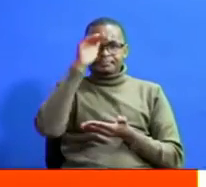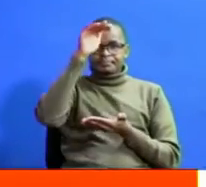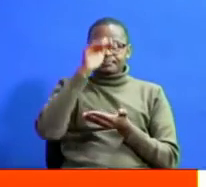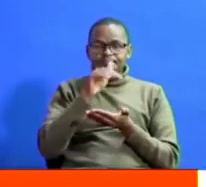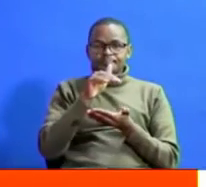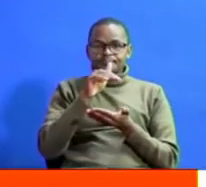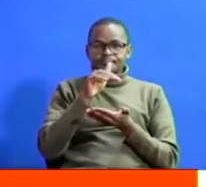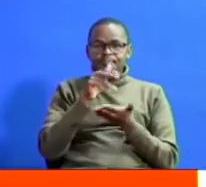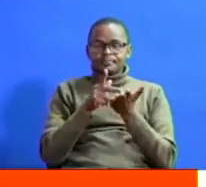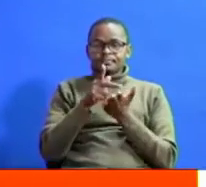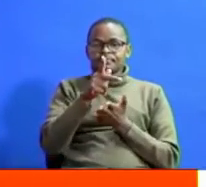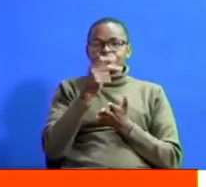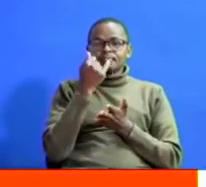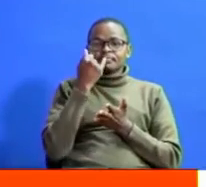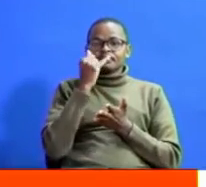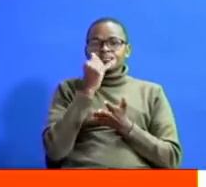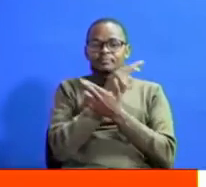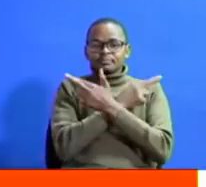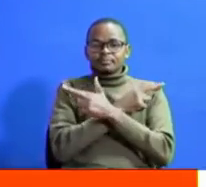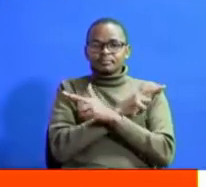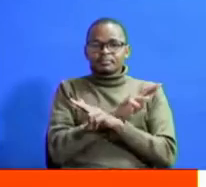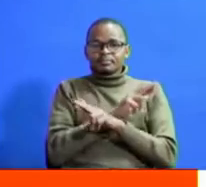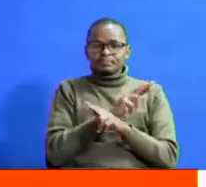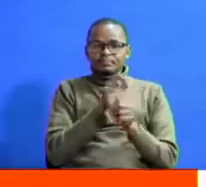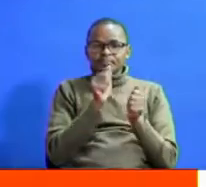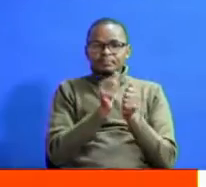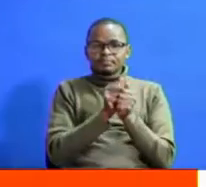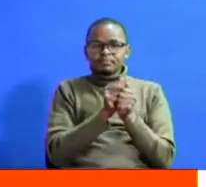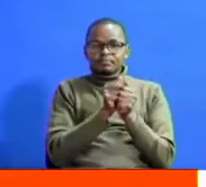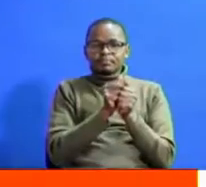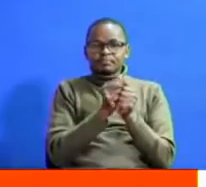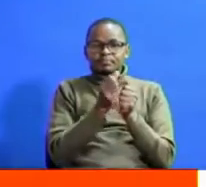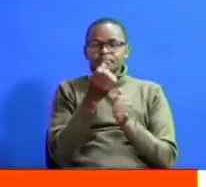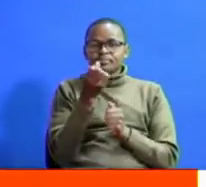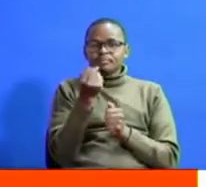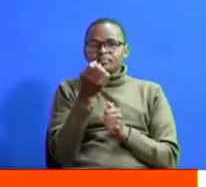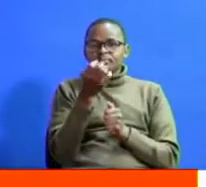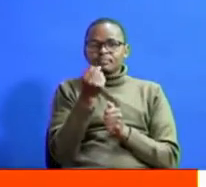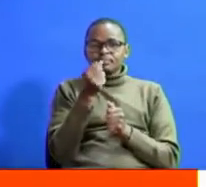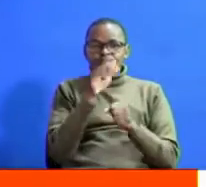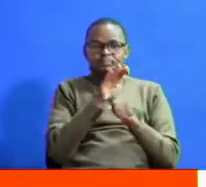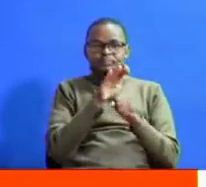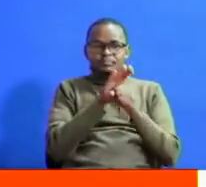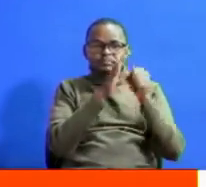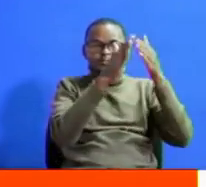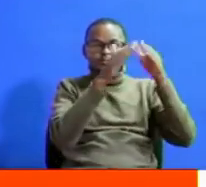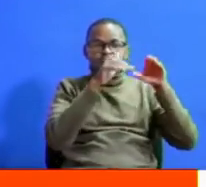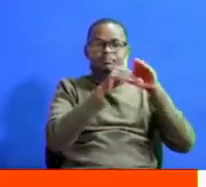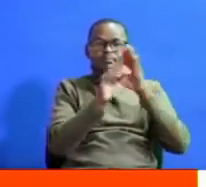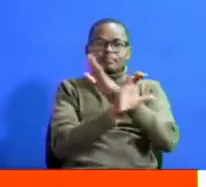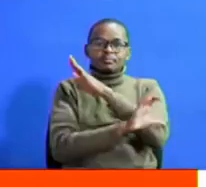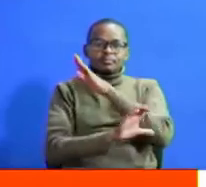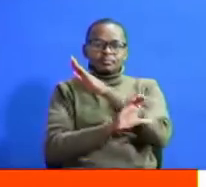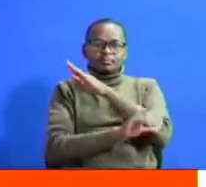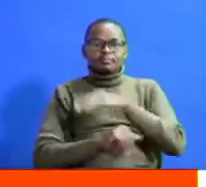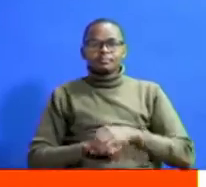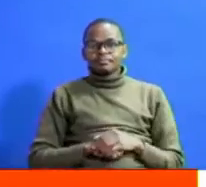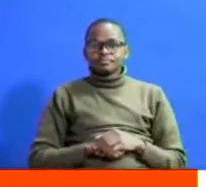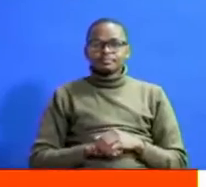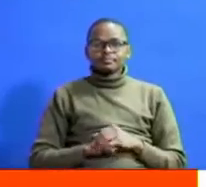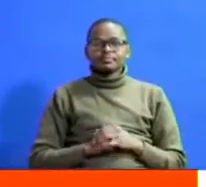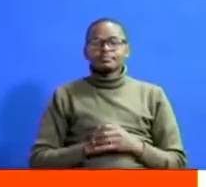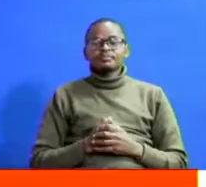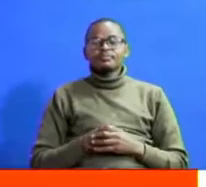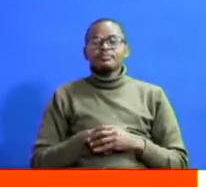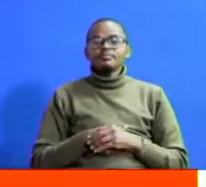flour prices is a relevant move, with ugali being a staple food to most households in the country. Nyambura